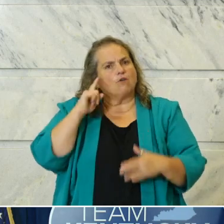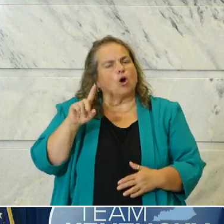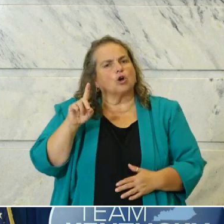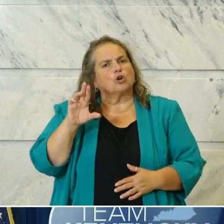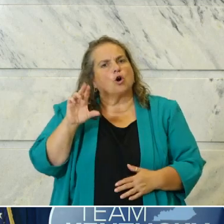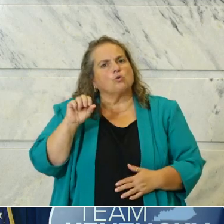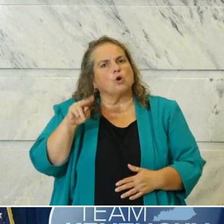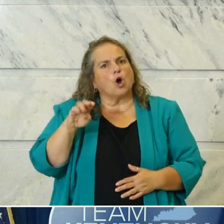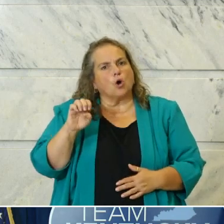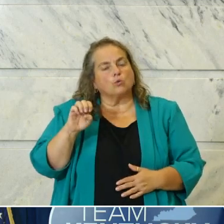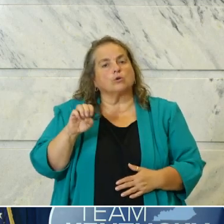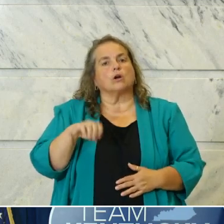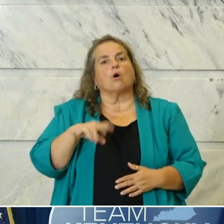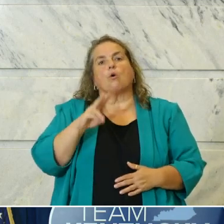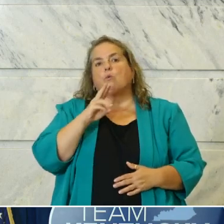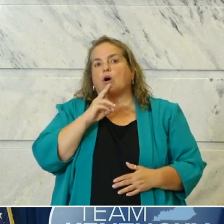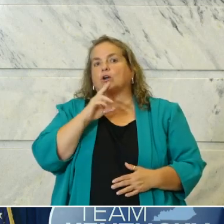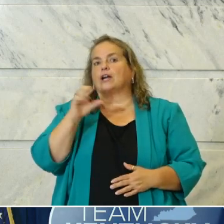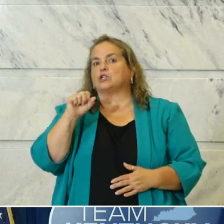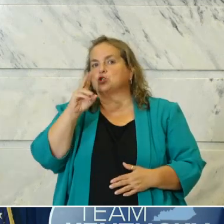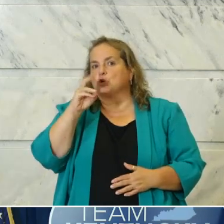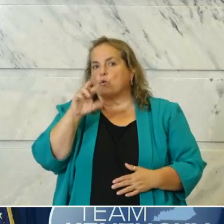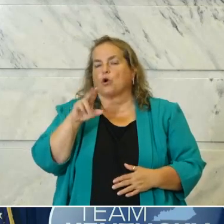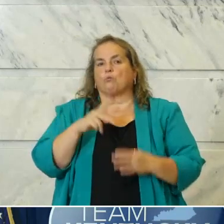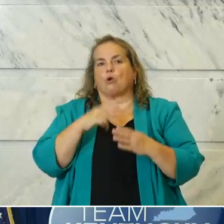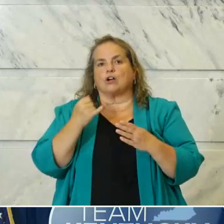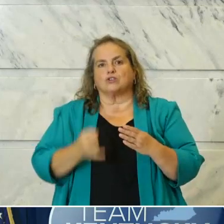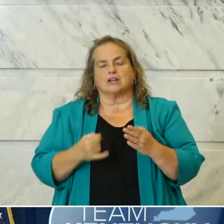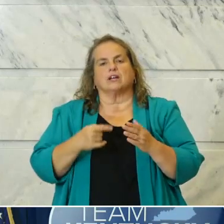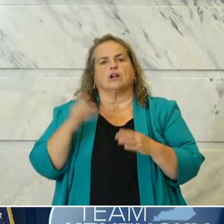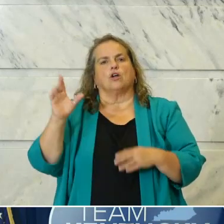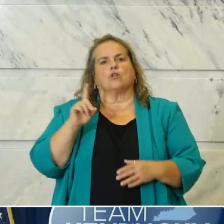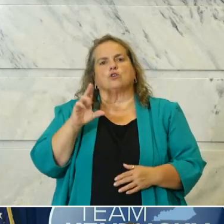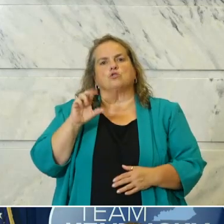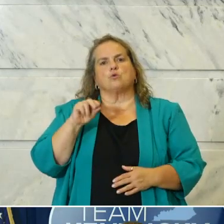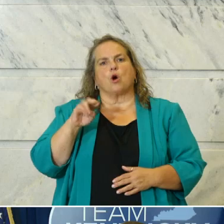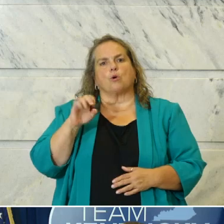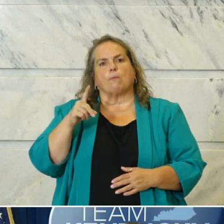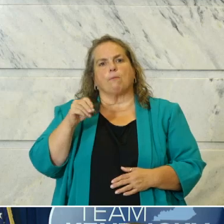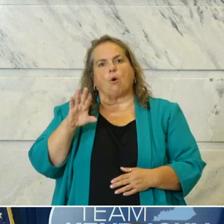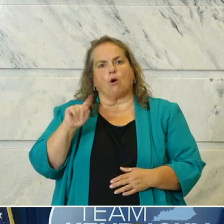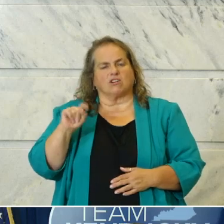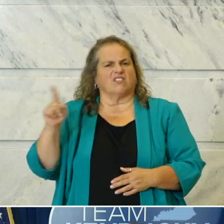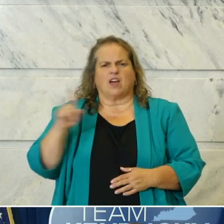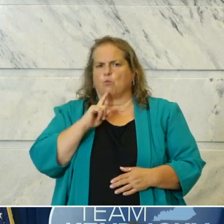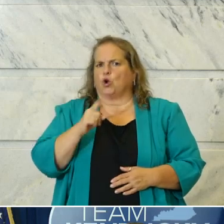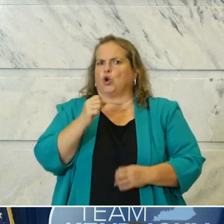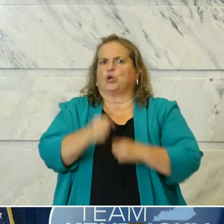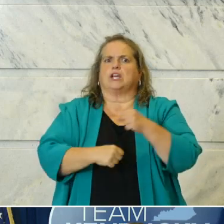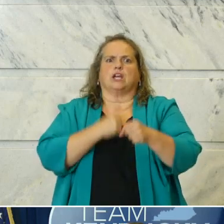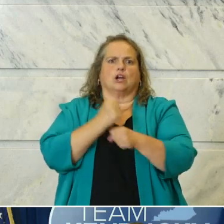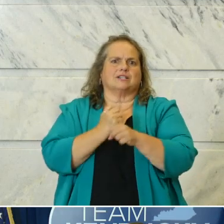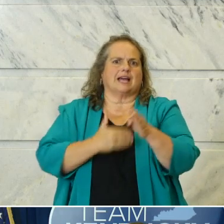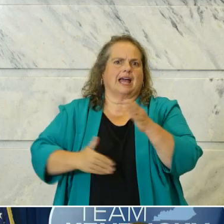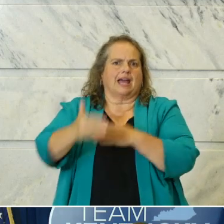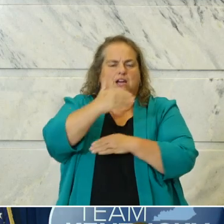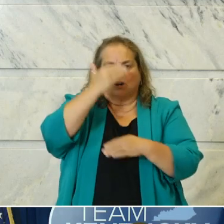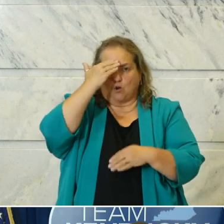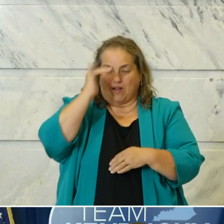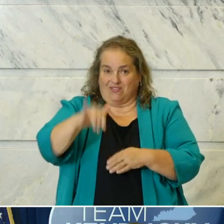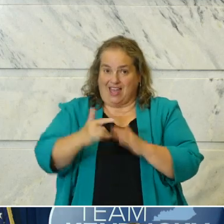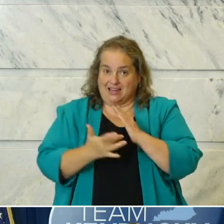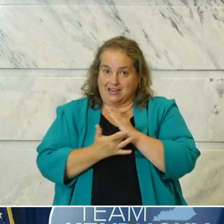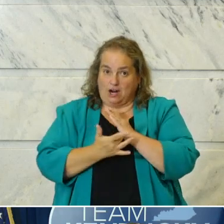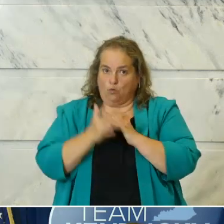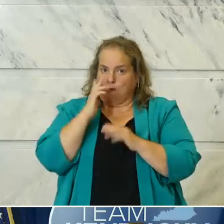Water and Sewer Collection Project. This helps their drone port where they were years ahead of knowing that this technology is going to be